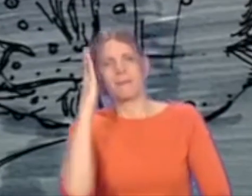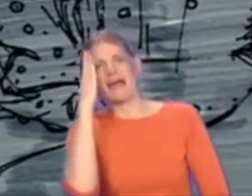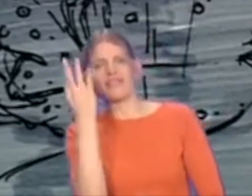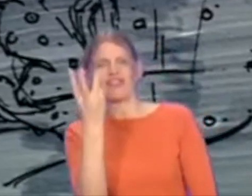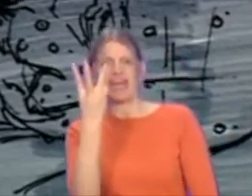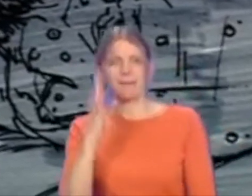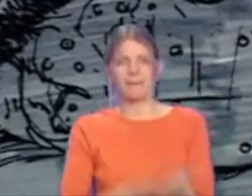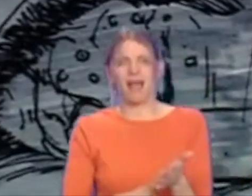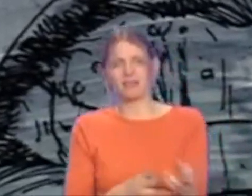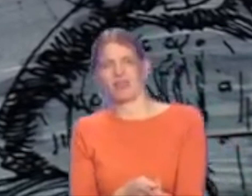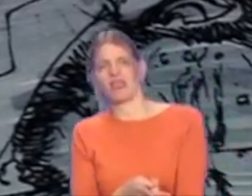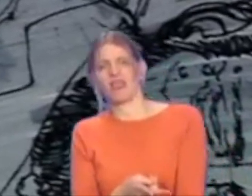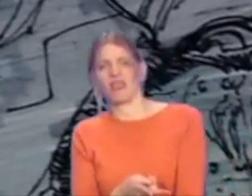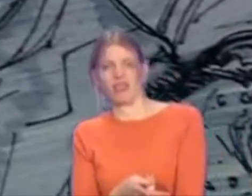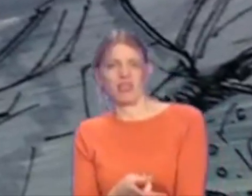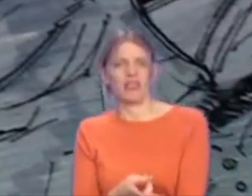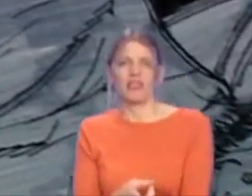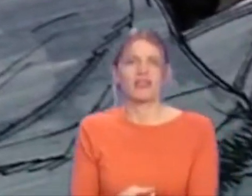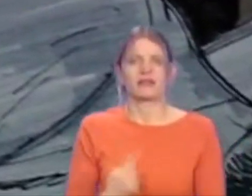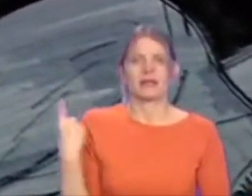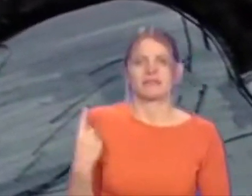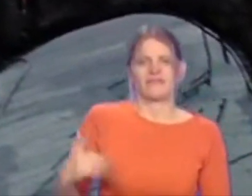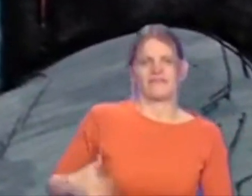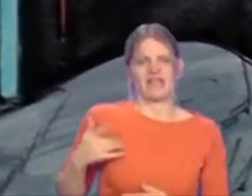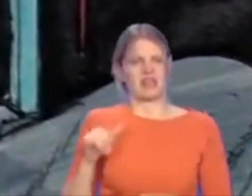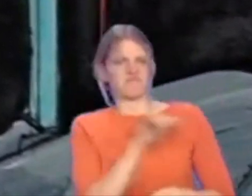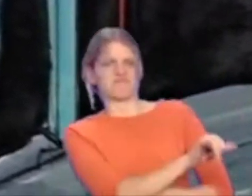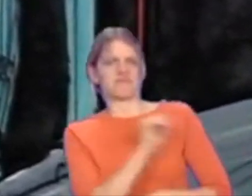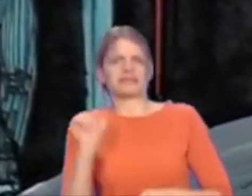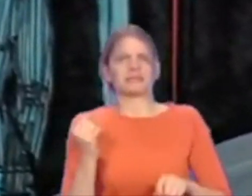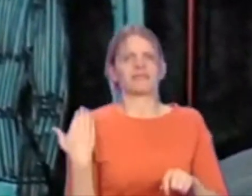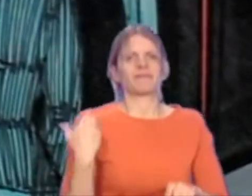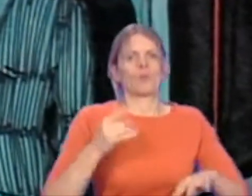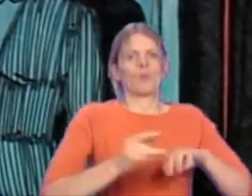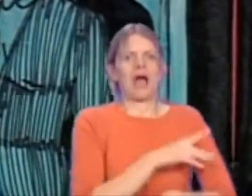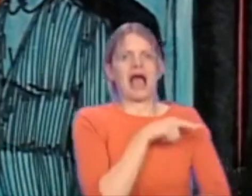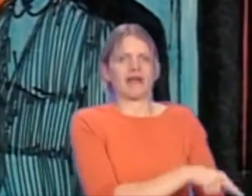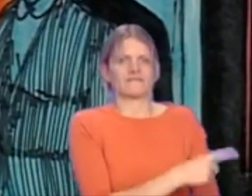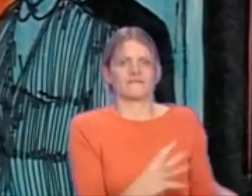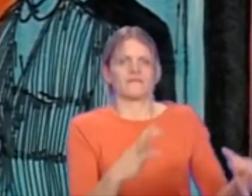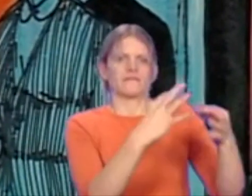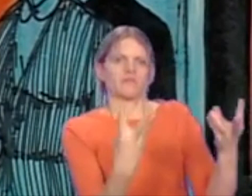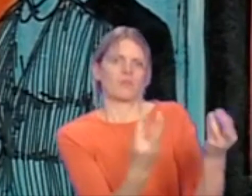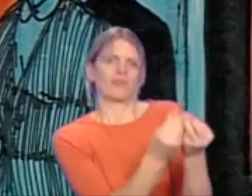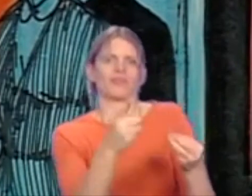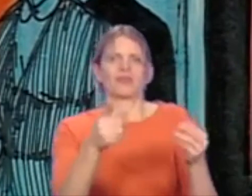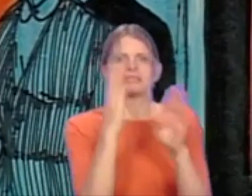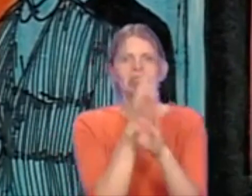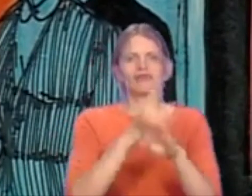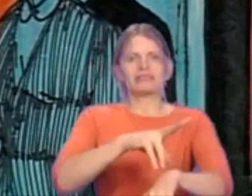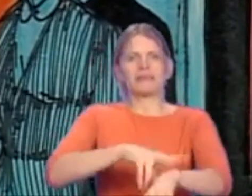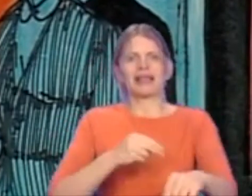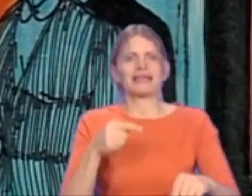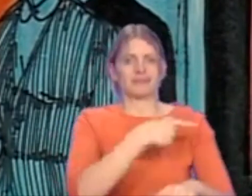his first wife cooperated with the KGB to harm him. Indeed, she allowed her own memoirs to be doctored by the secret police